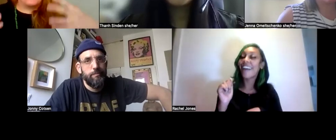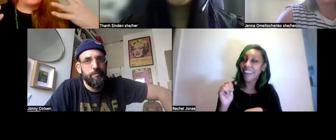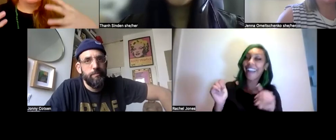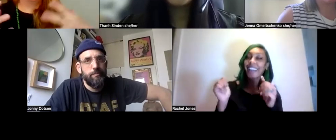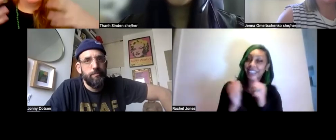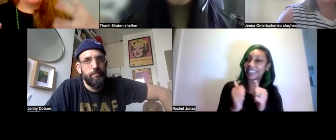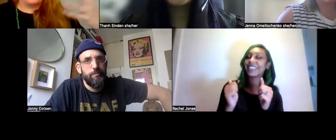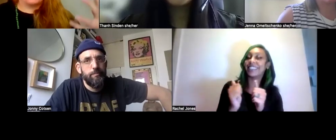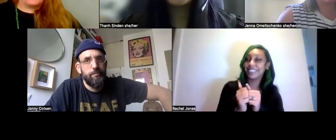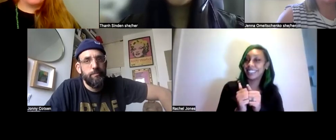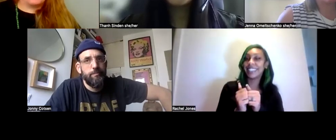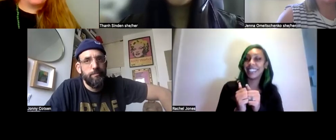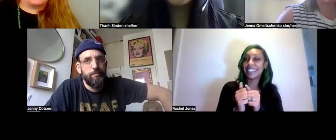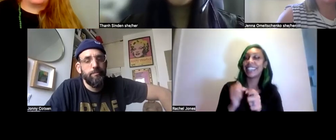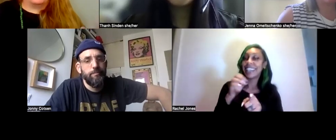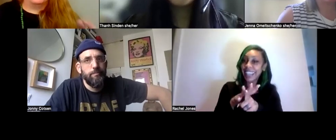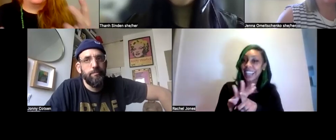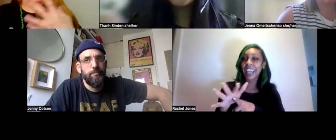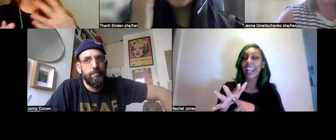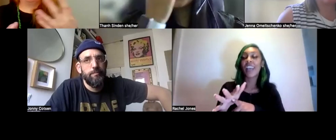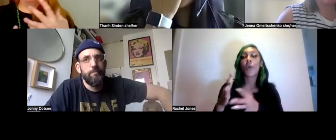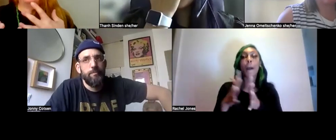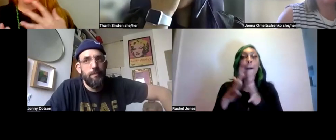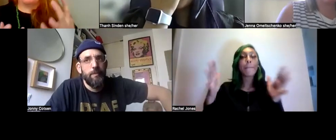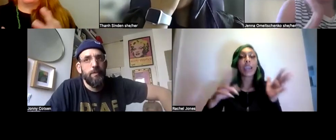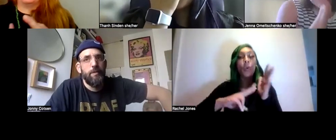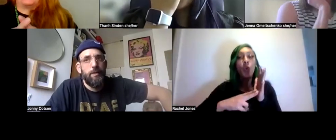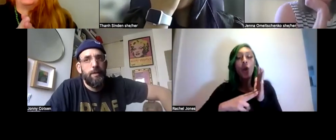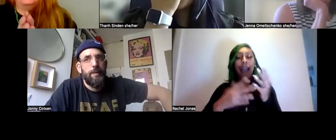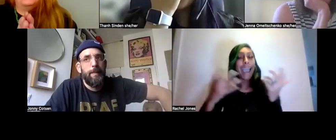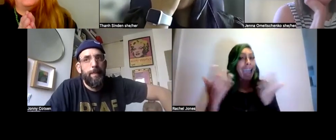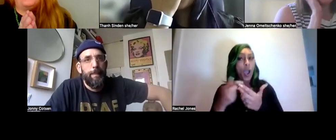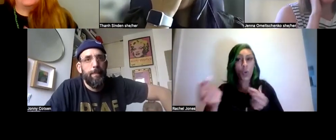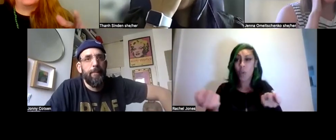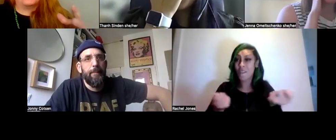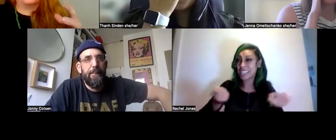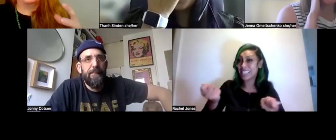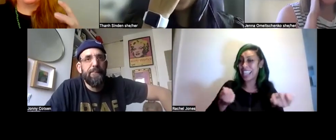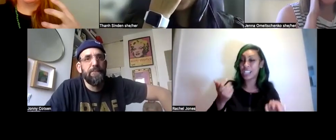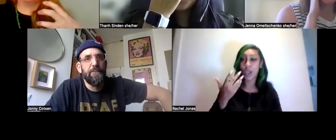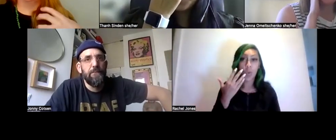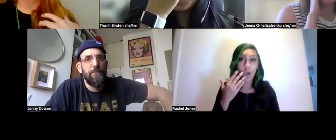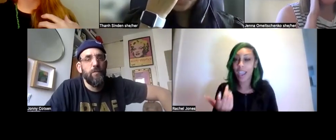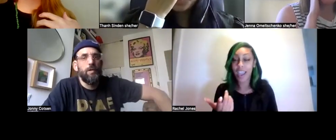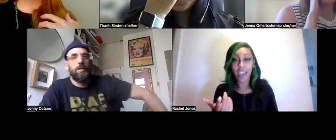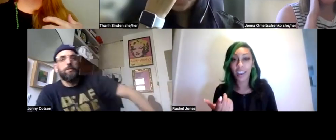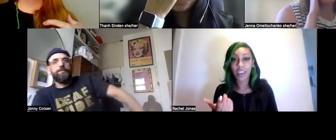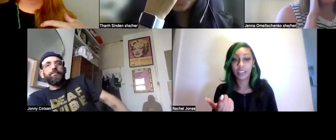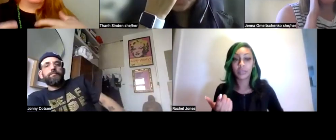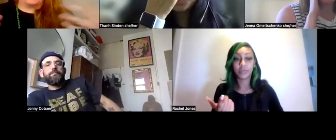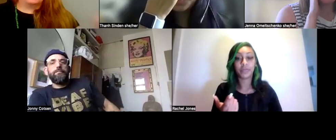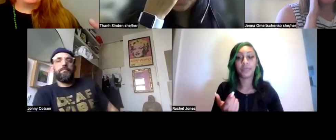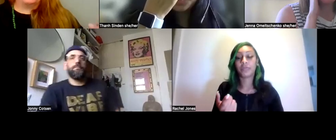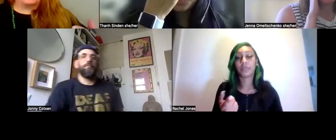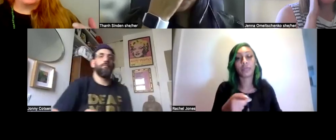like that influencing that big organisation. How do you facilitate when, you know, those